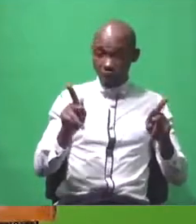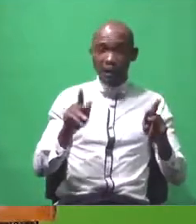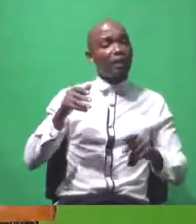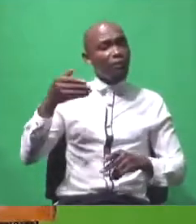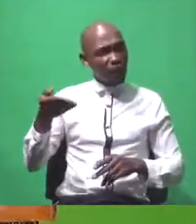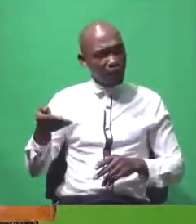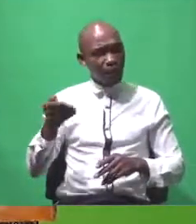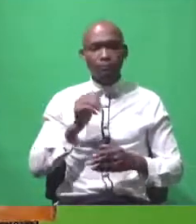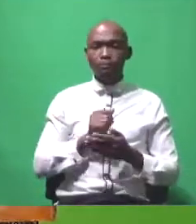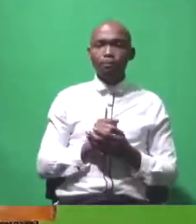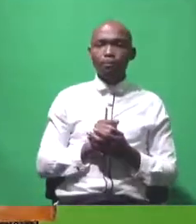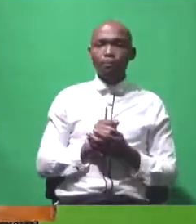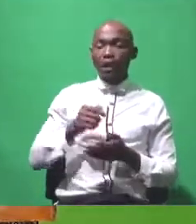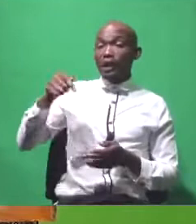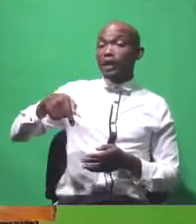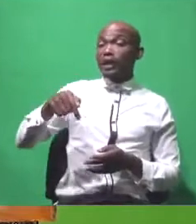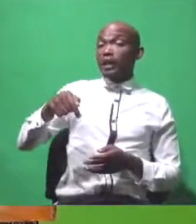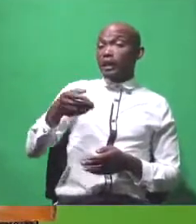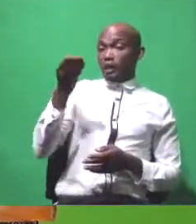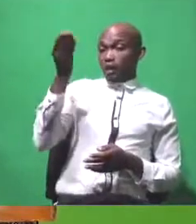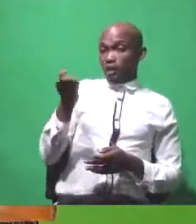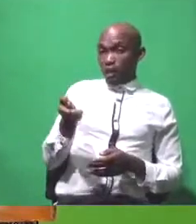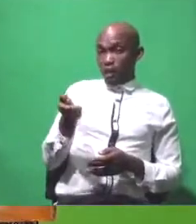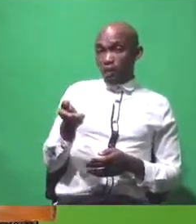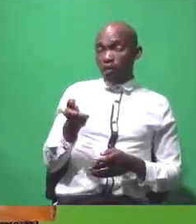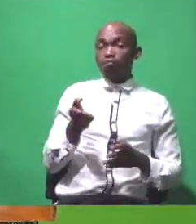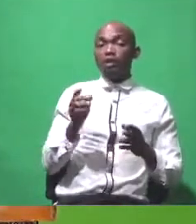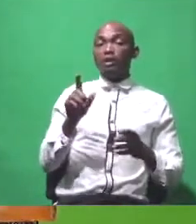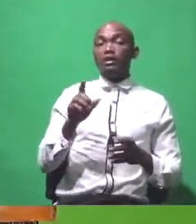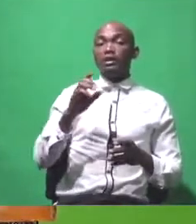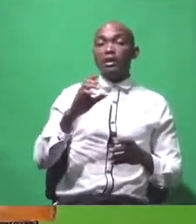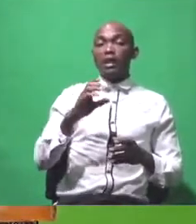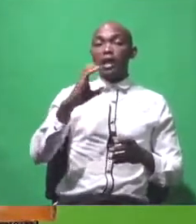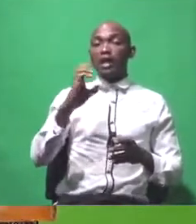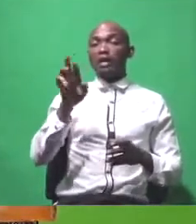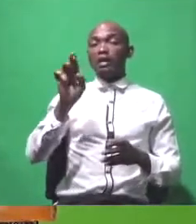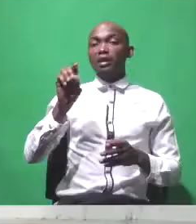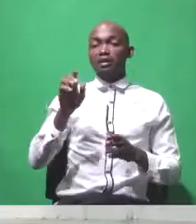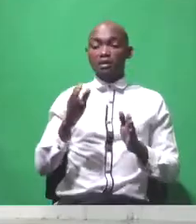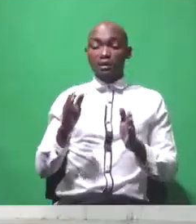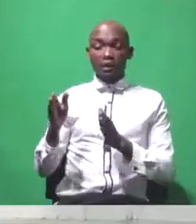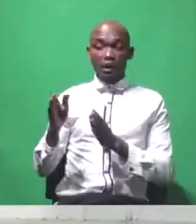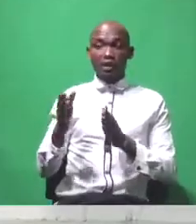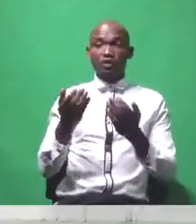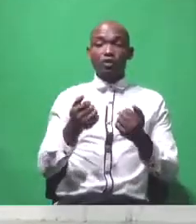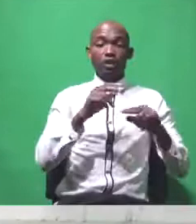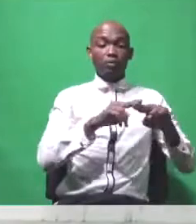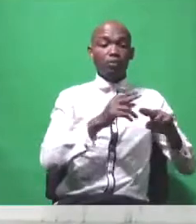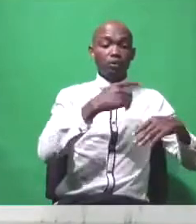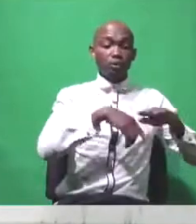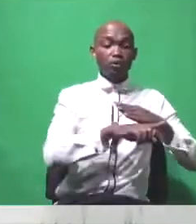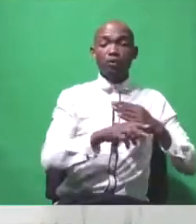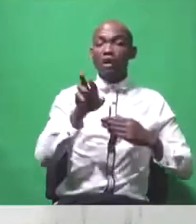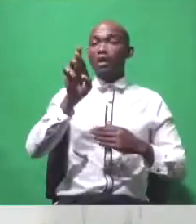179. Okay, then here is a credit side. Just you put it to the